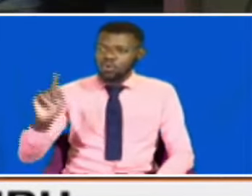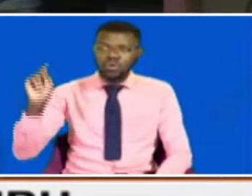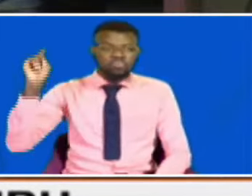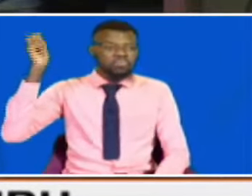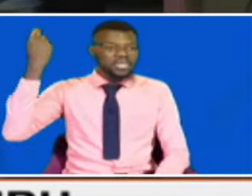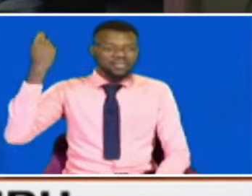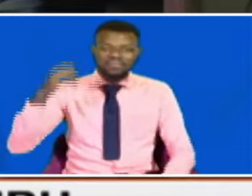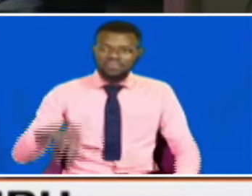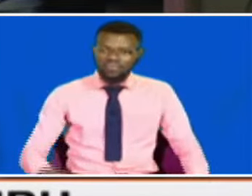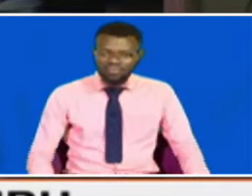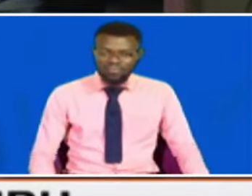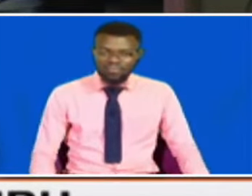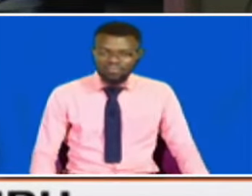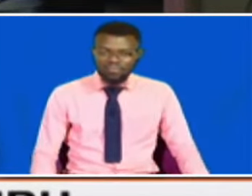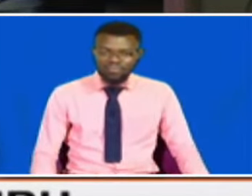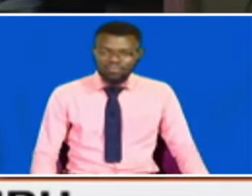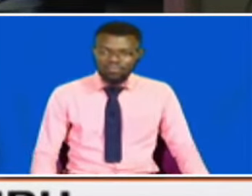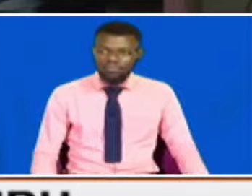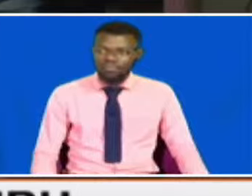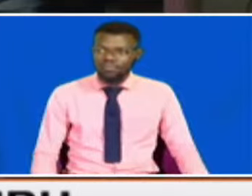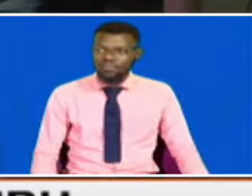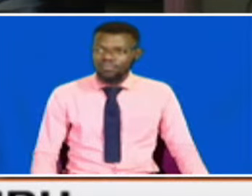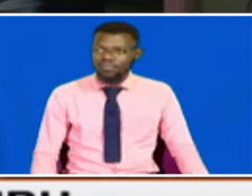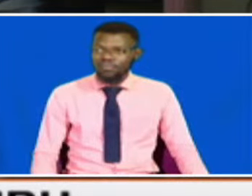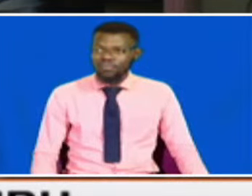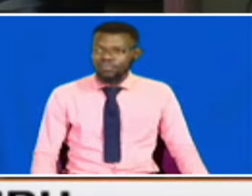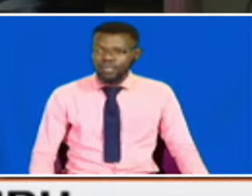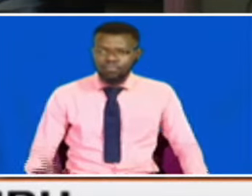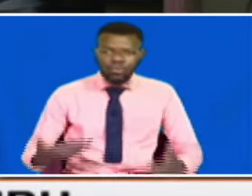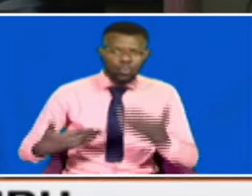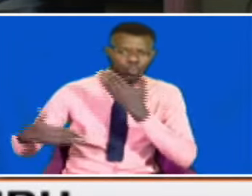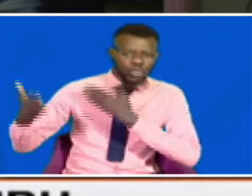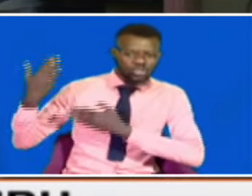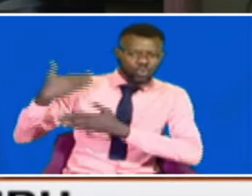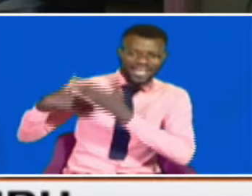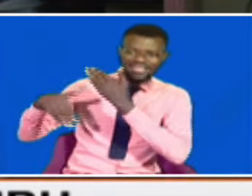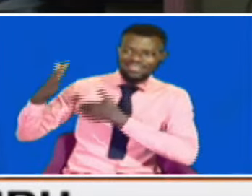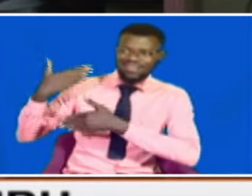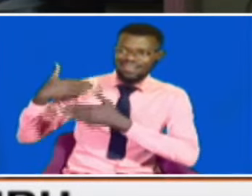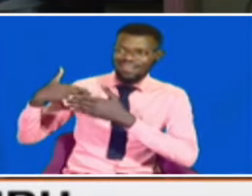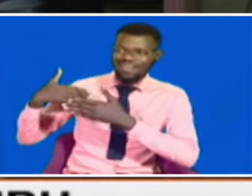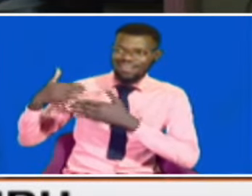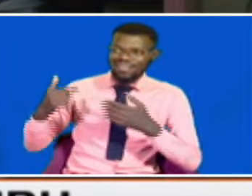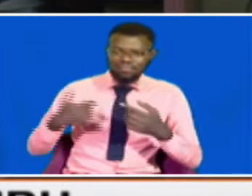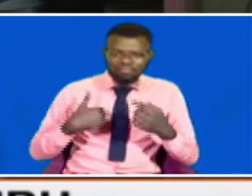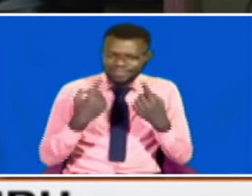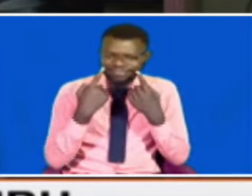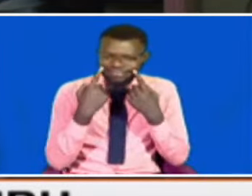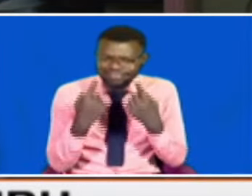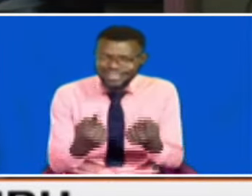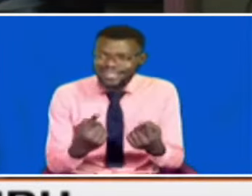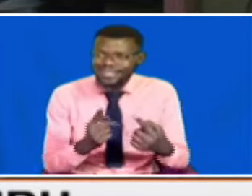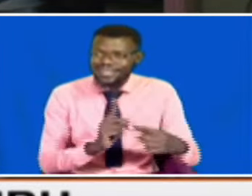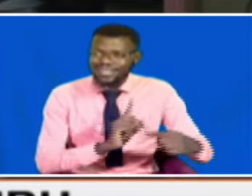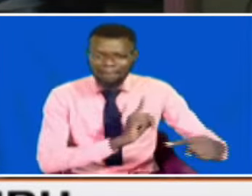found anything from my reading of the history, anything significant